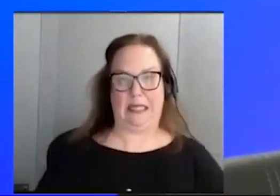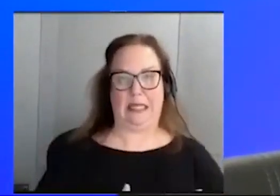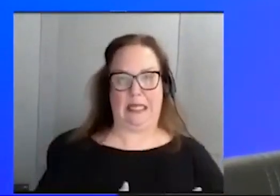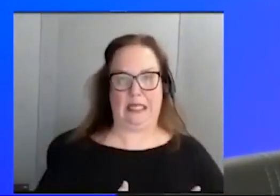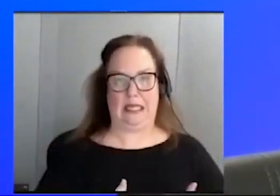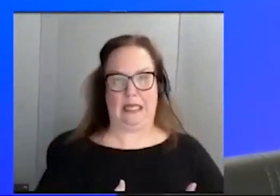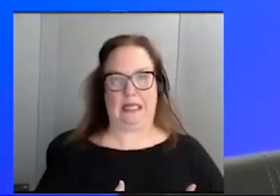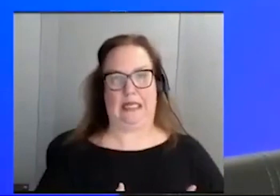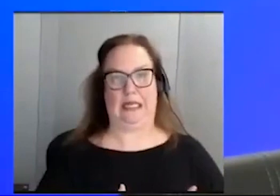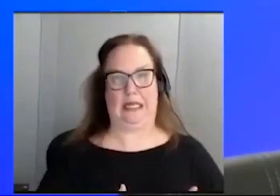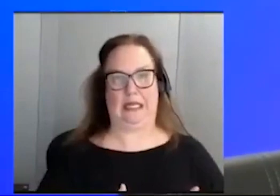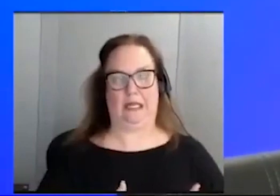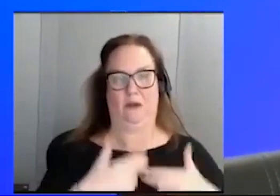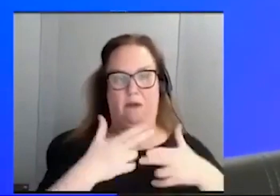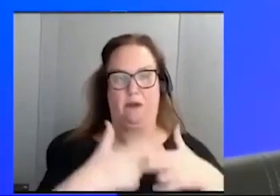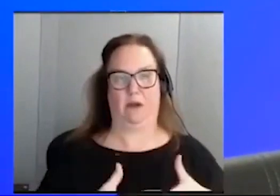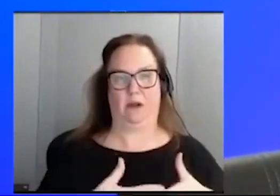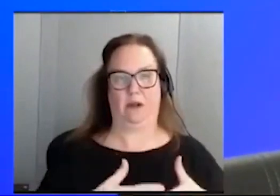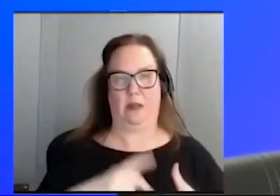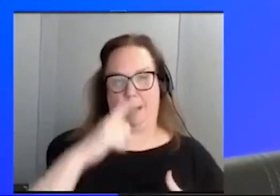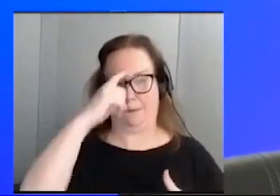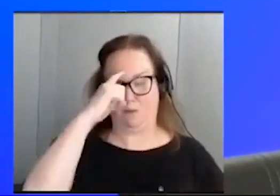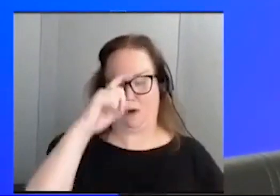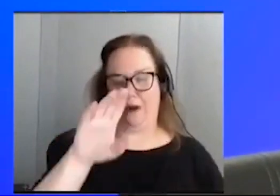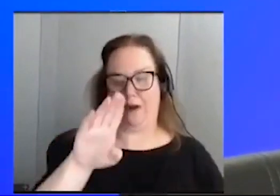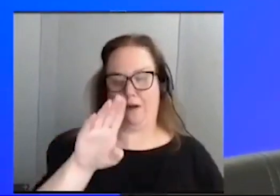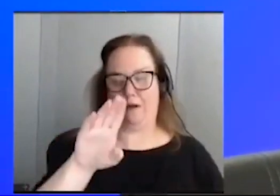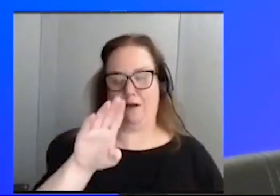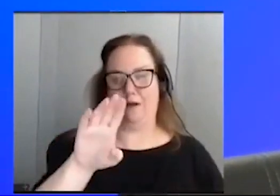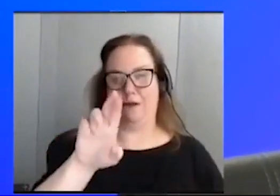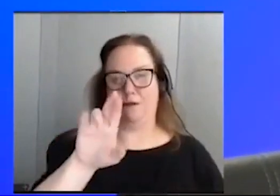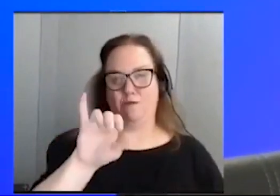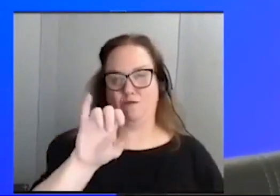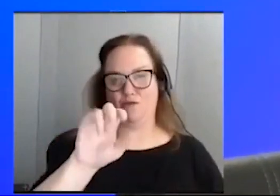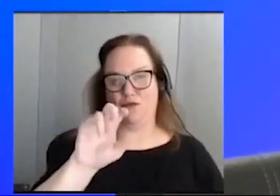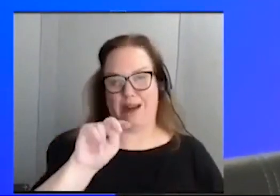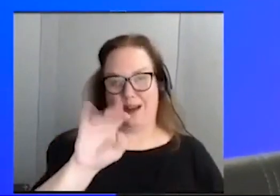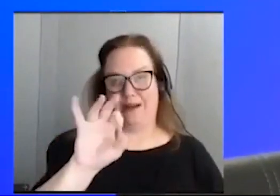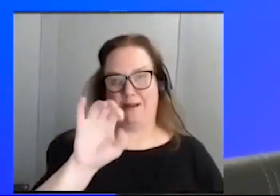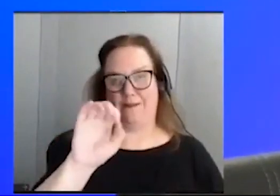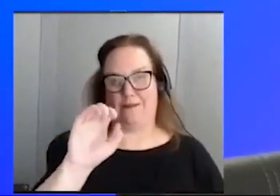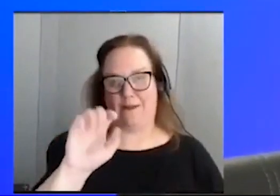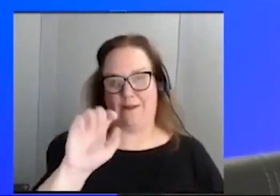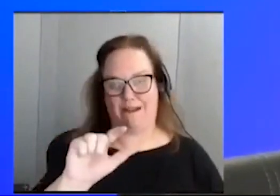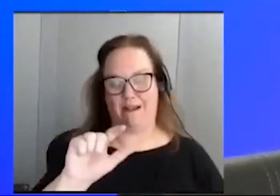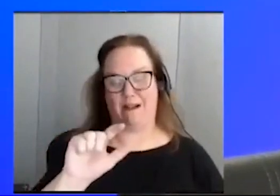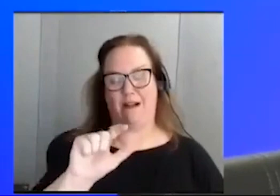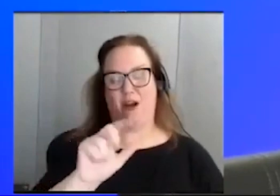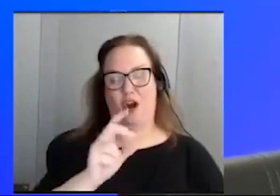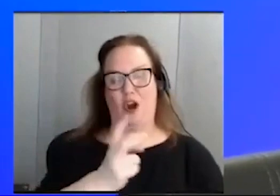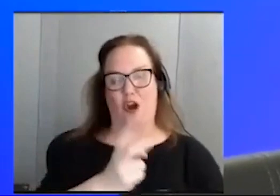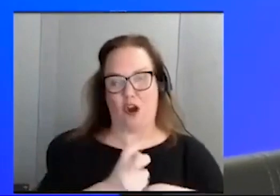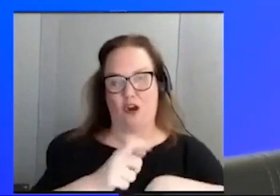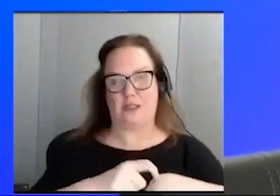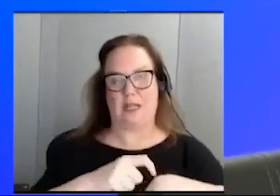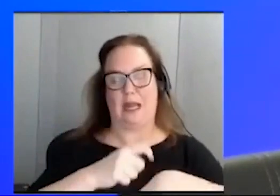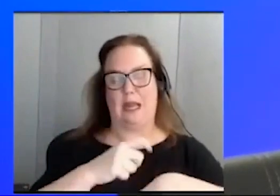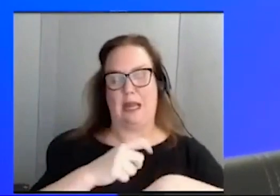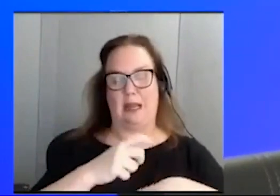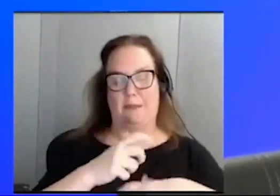we've now called brain fog, so having difficulty thinking and concentrating. Weakness,